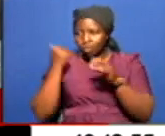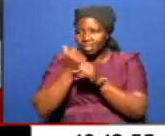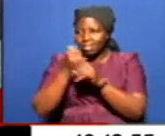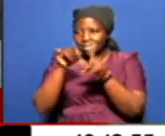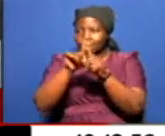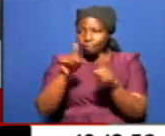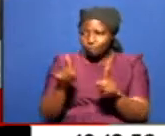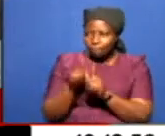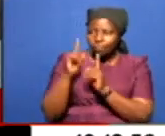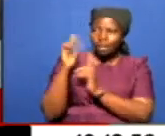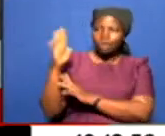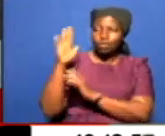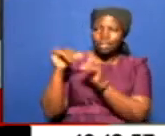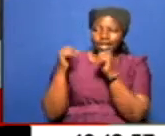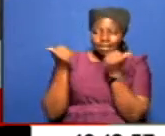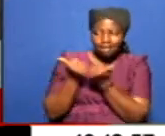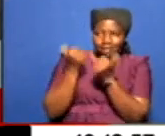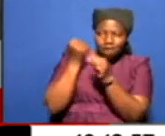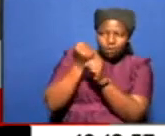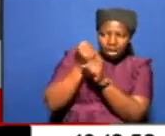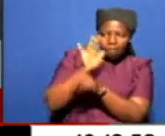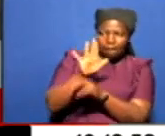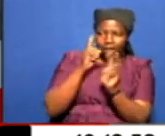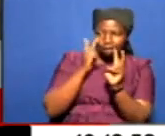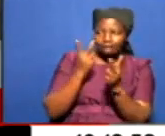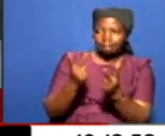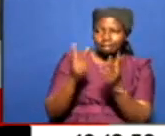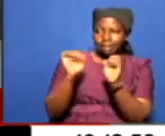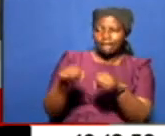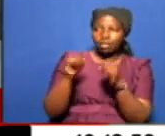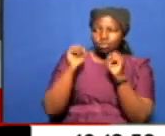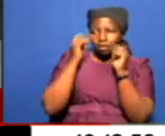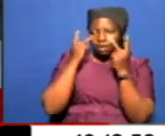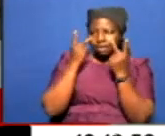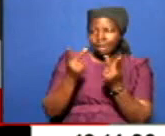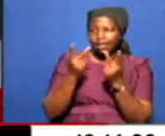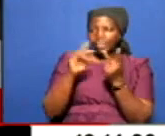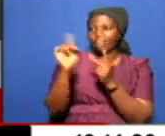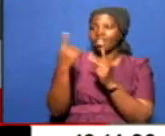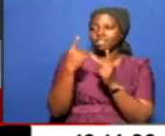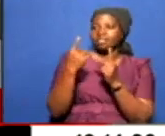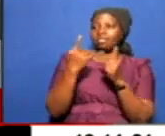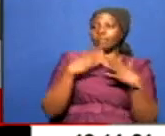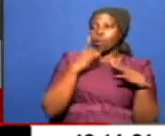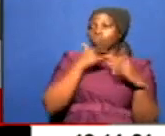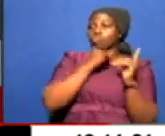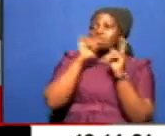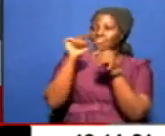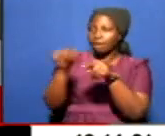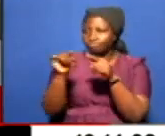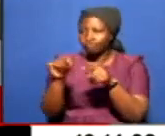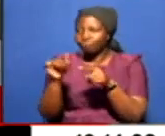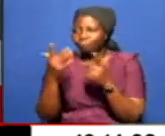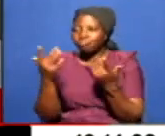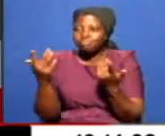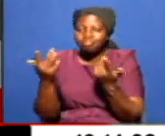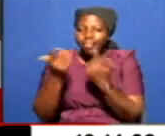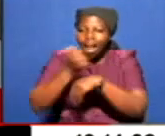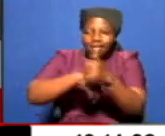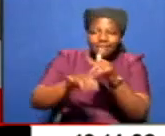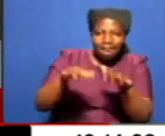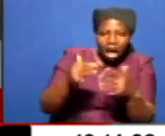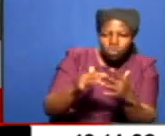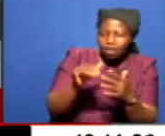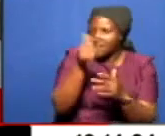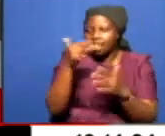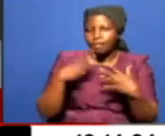agencies did. Mm-hmm. You could see the first responders, how they reacted, and those who came in after the first responders, how they